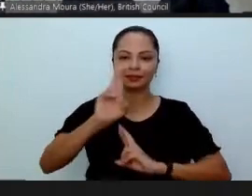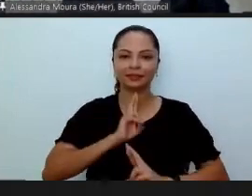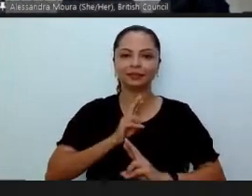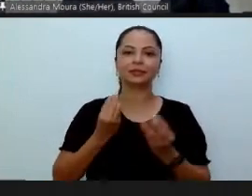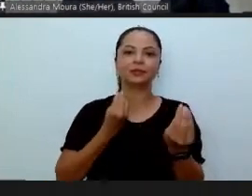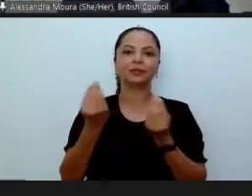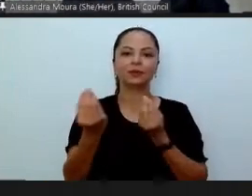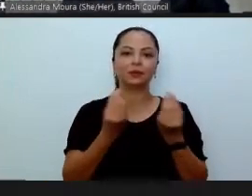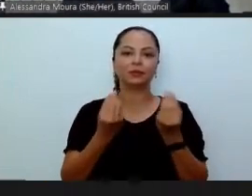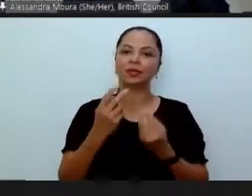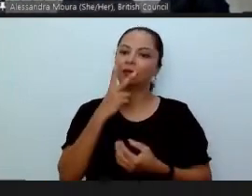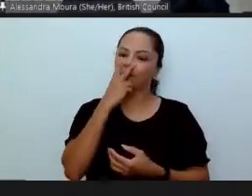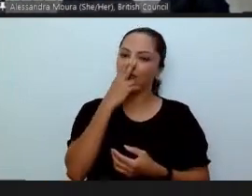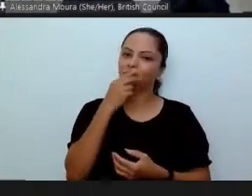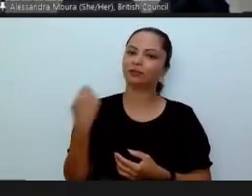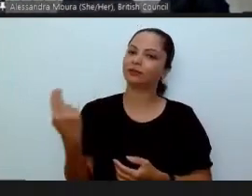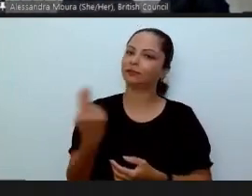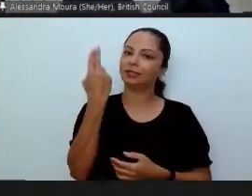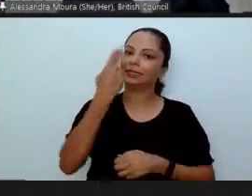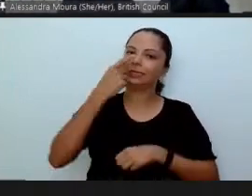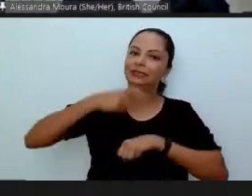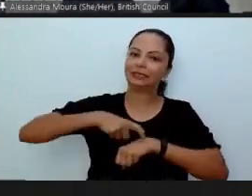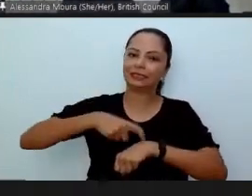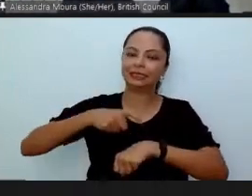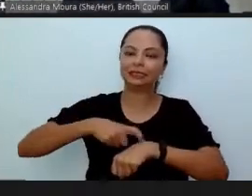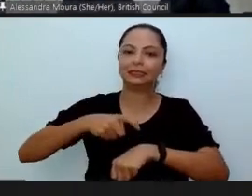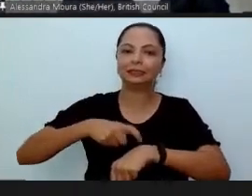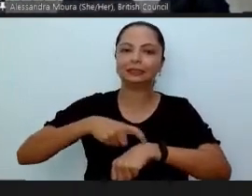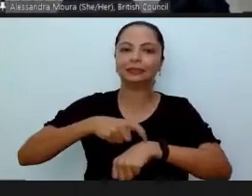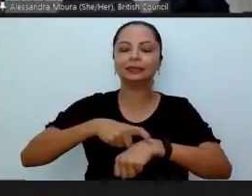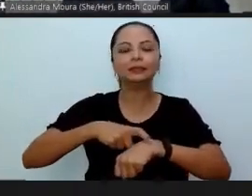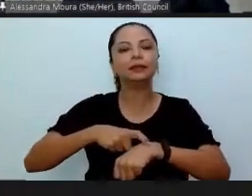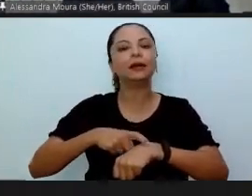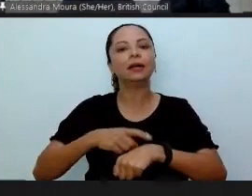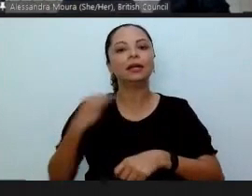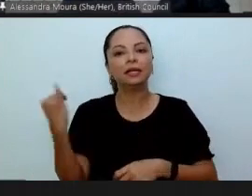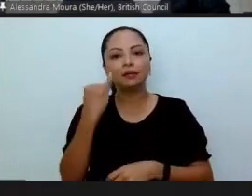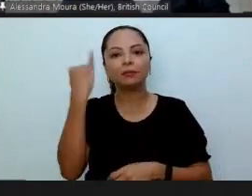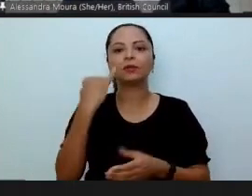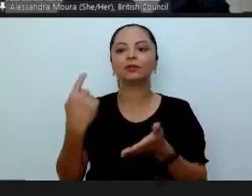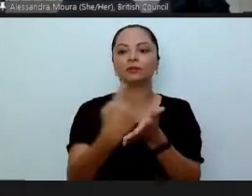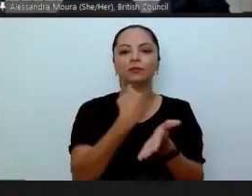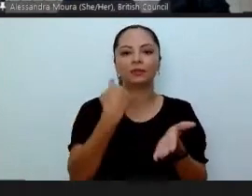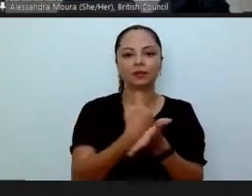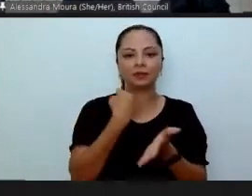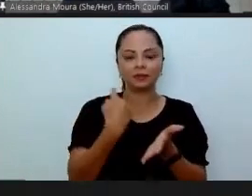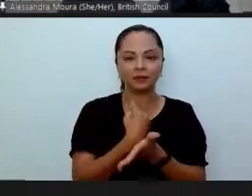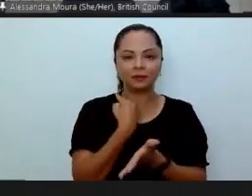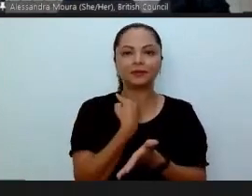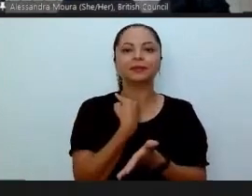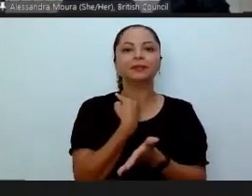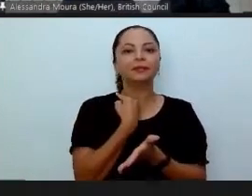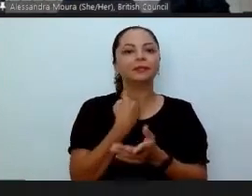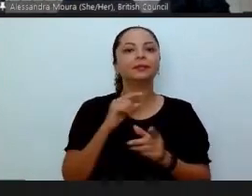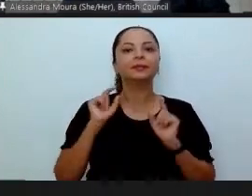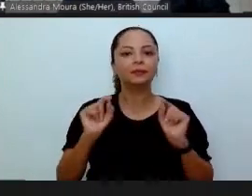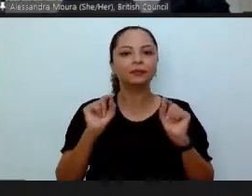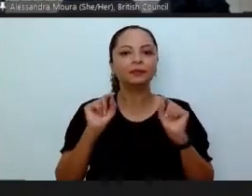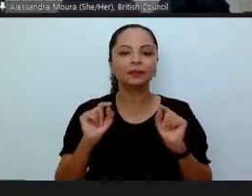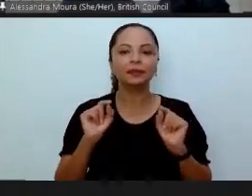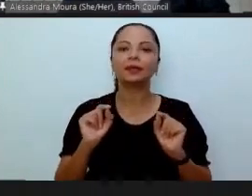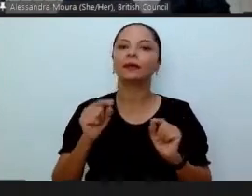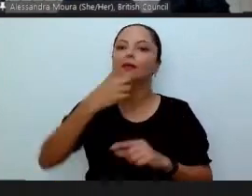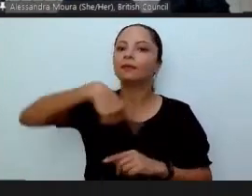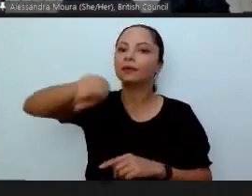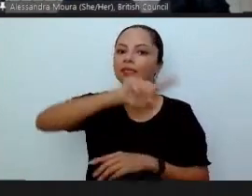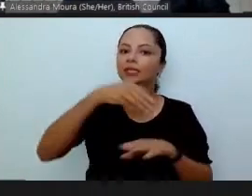interesting questions that maybe I can ask the participants today to pick one and write an